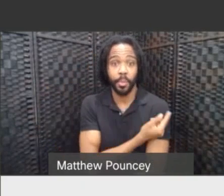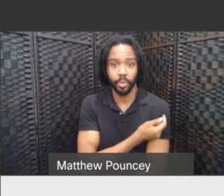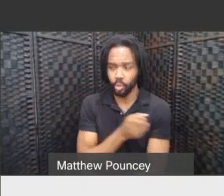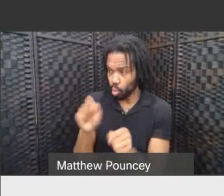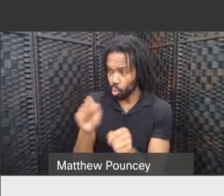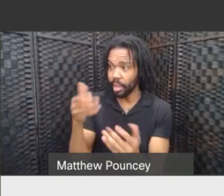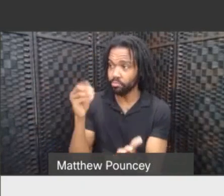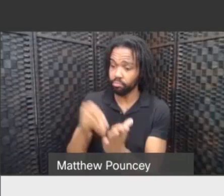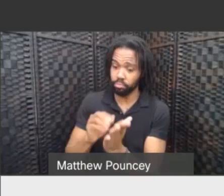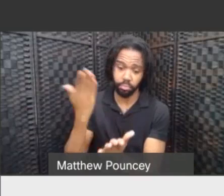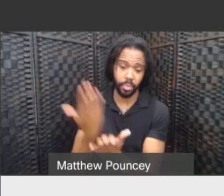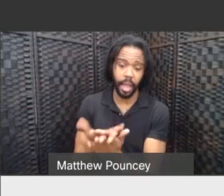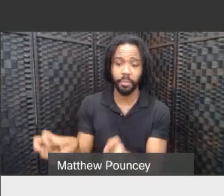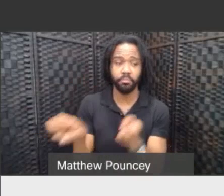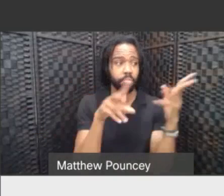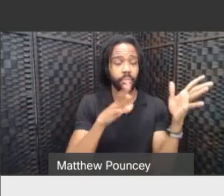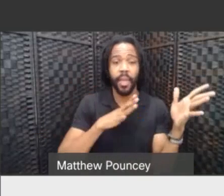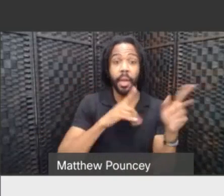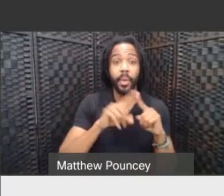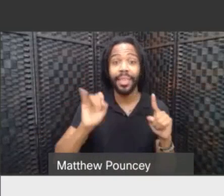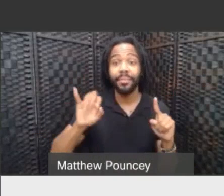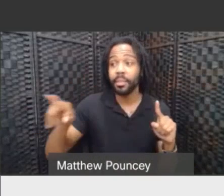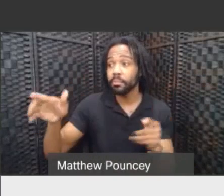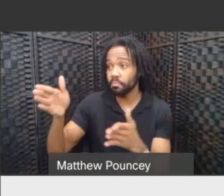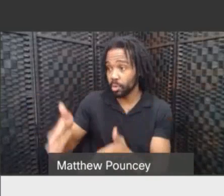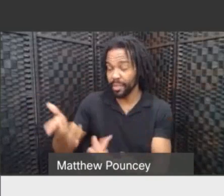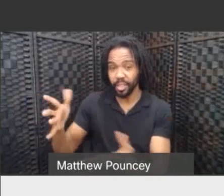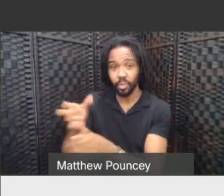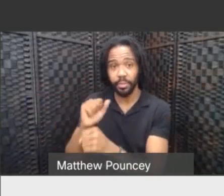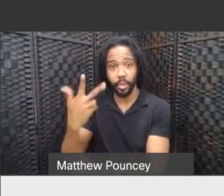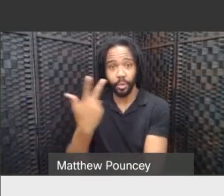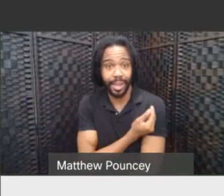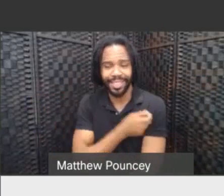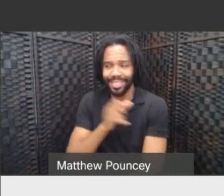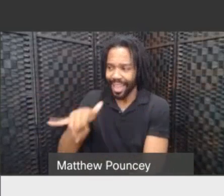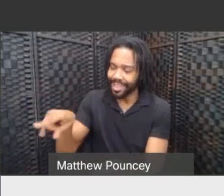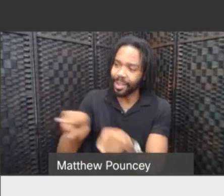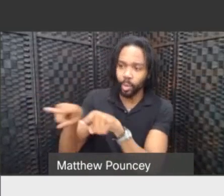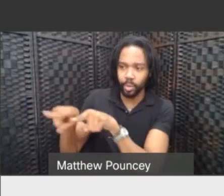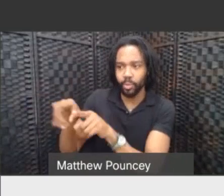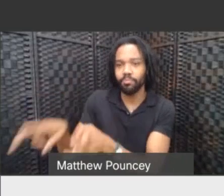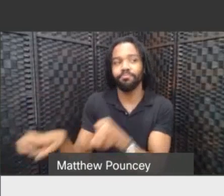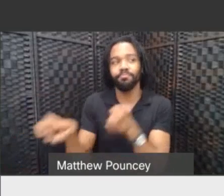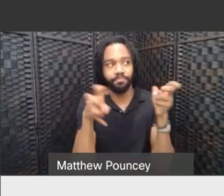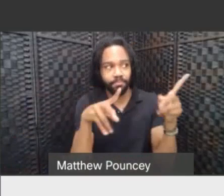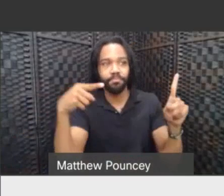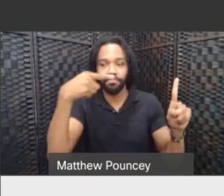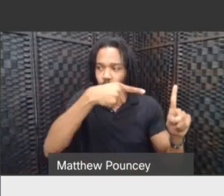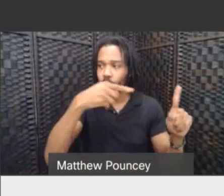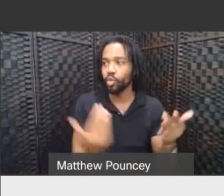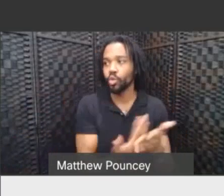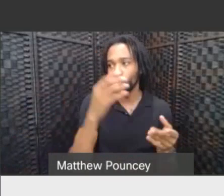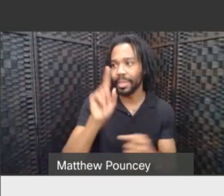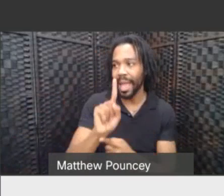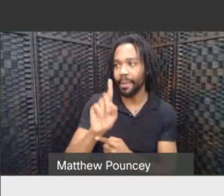if they have had the booster shot, then the expectation is that that information is also uploaded into the new